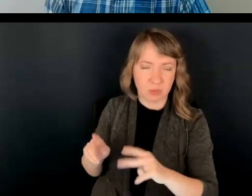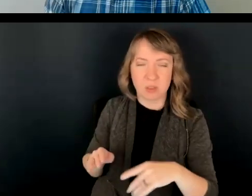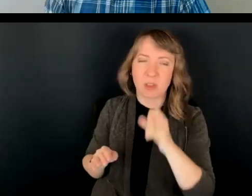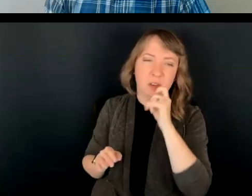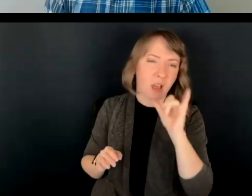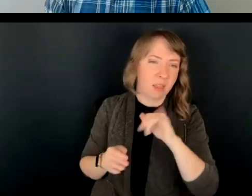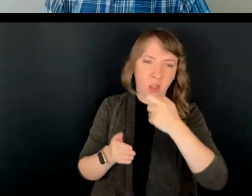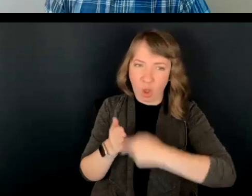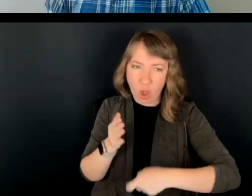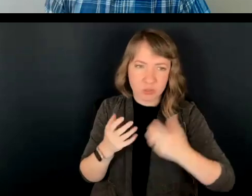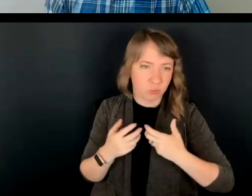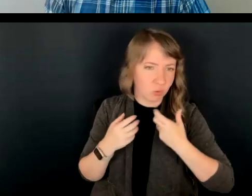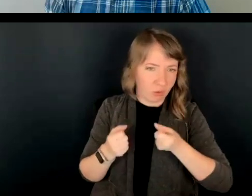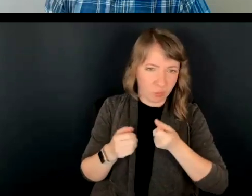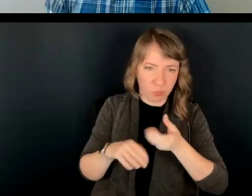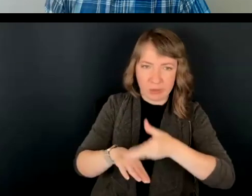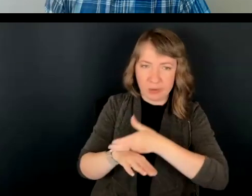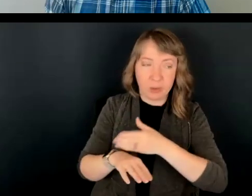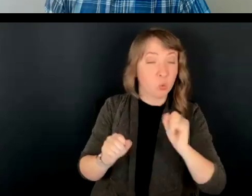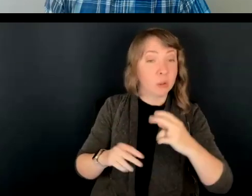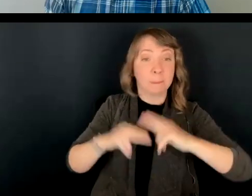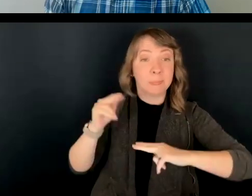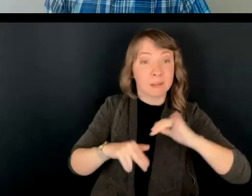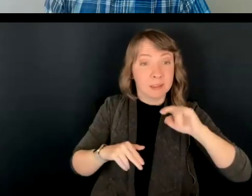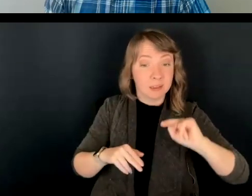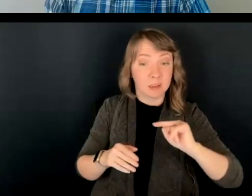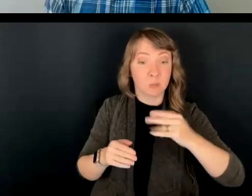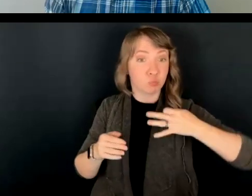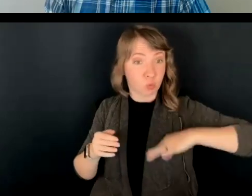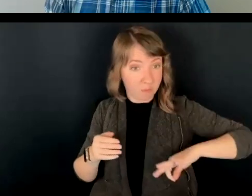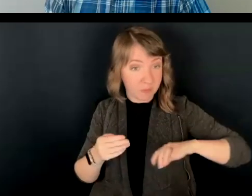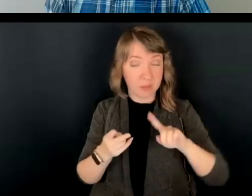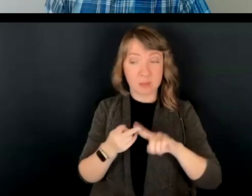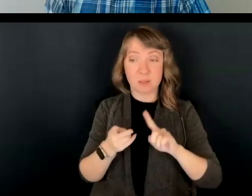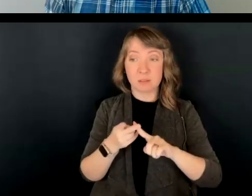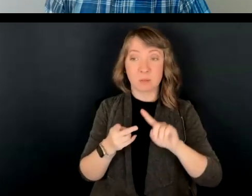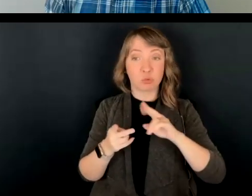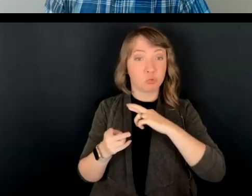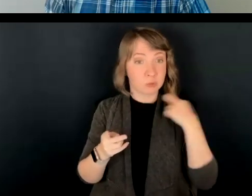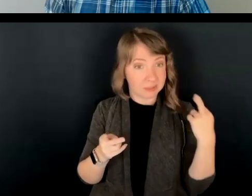for profit, you can build in risk into your bids when those